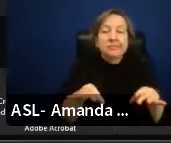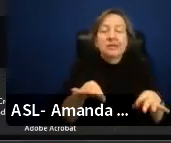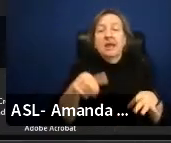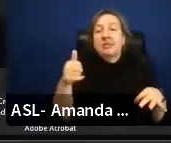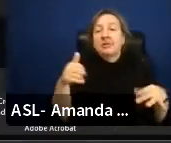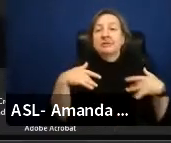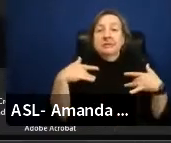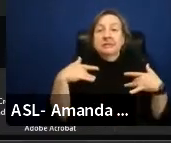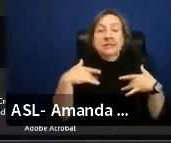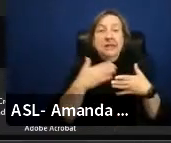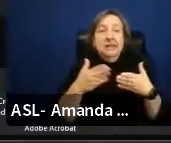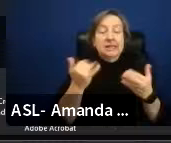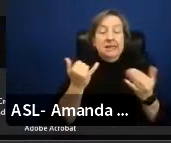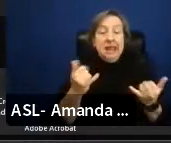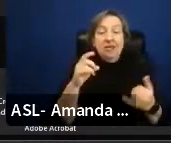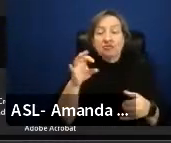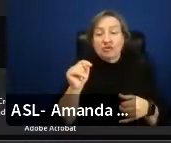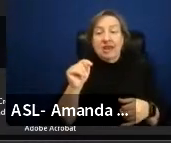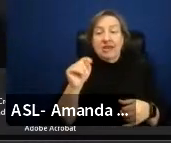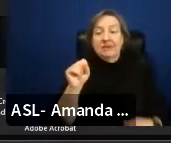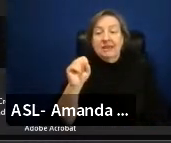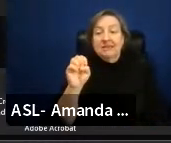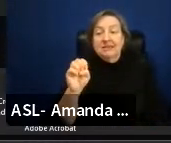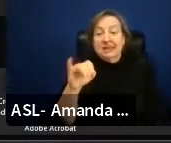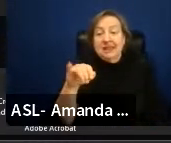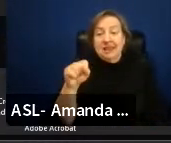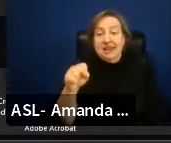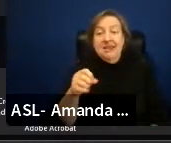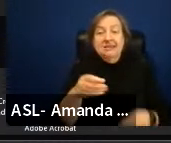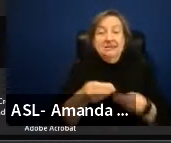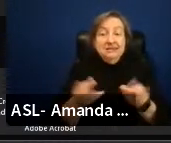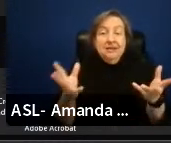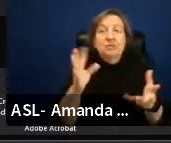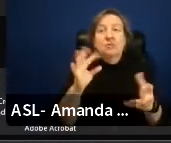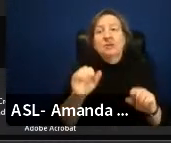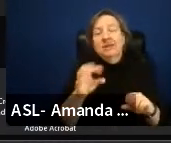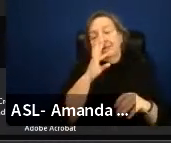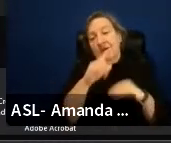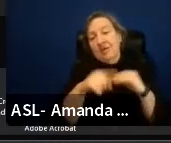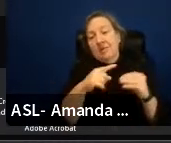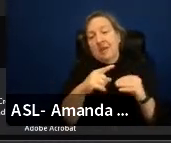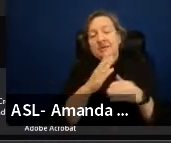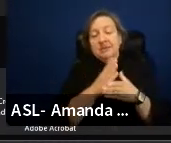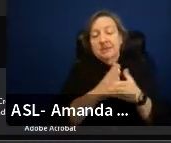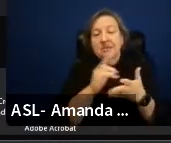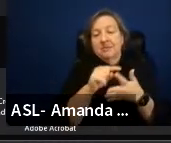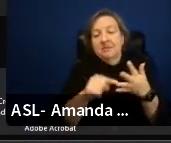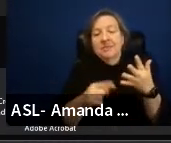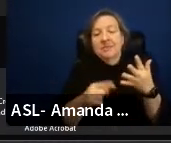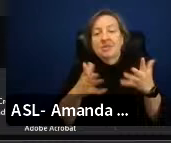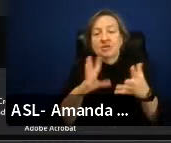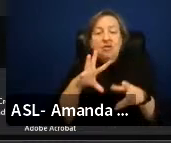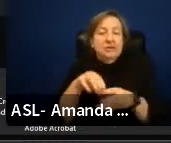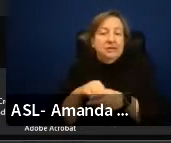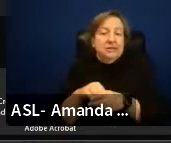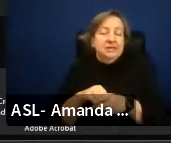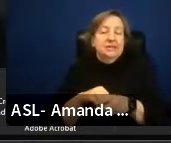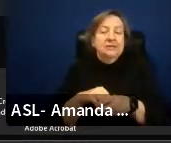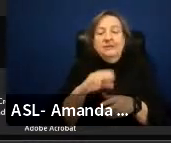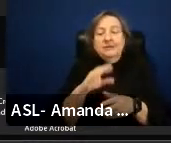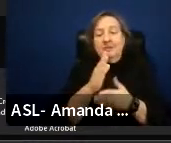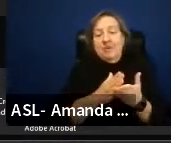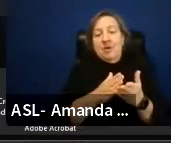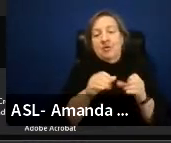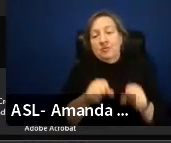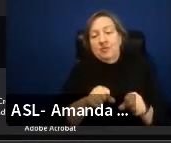the draft SEIS is out, we can talk about some of the pieces that may already be included in that as part of